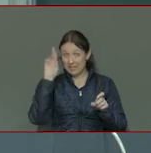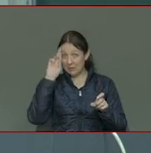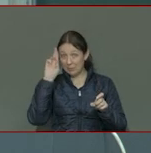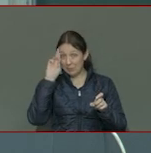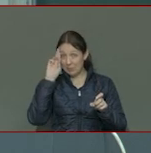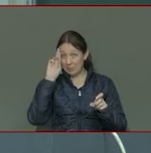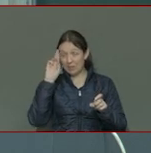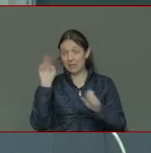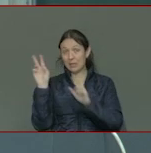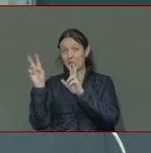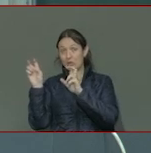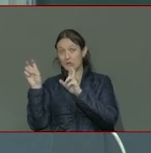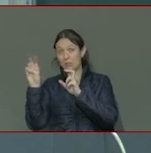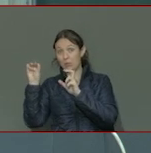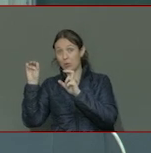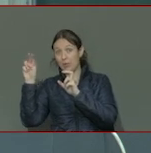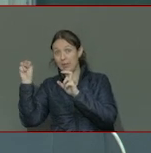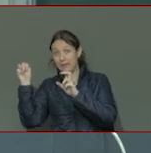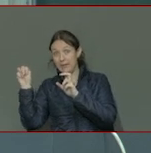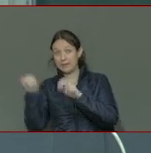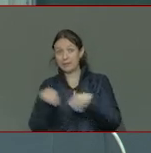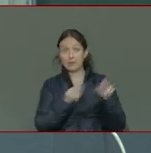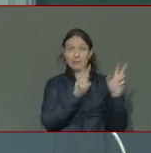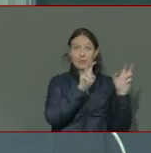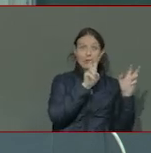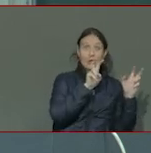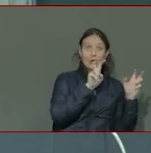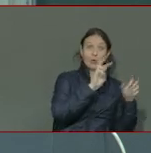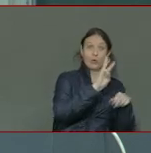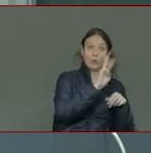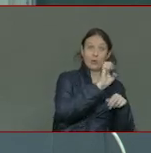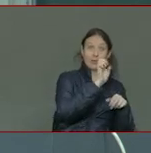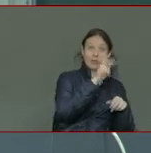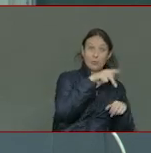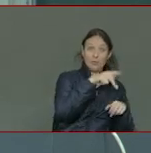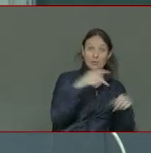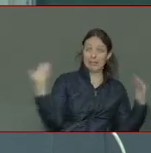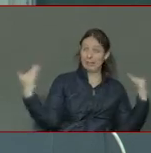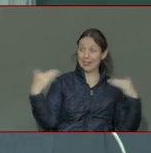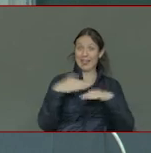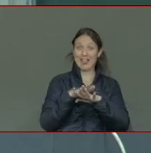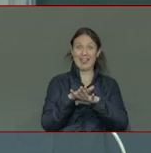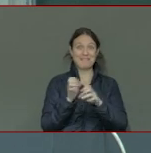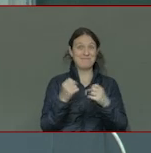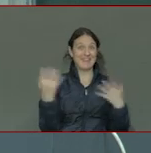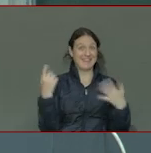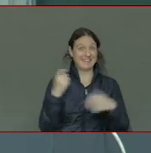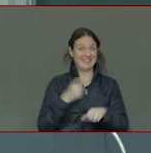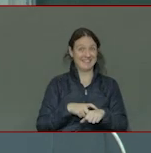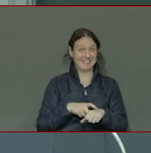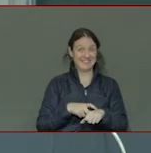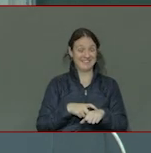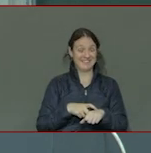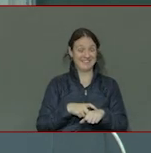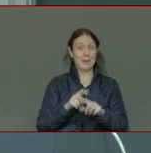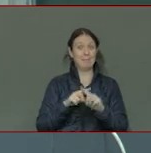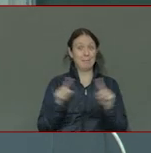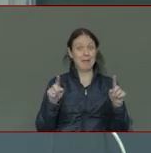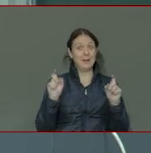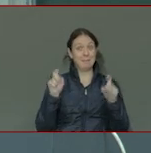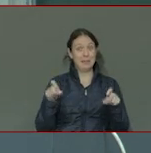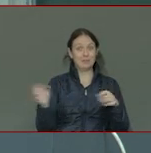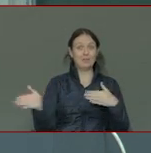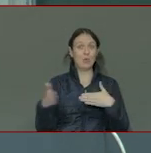between momentum and work energy and power. They really love it. But then it must be a closed